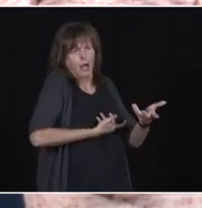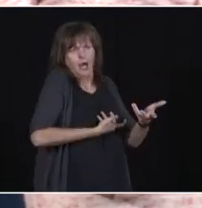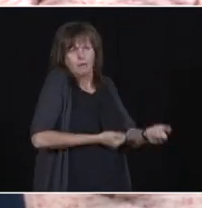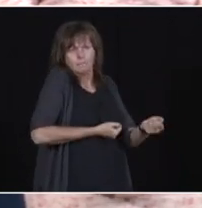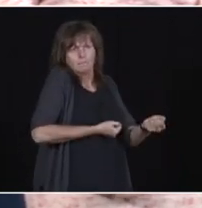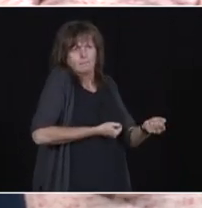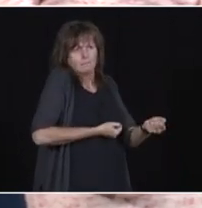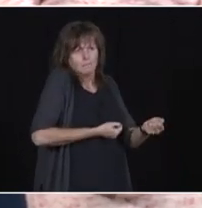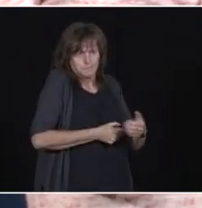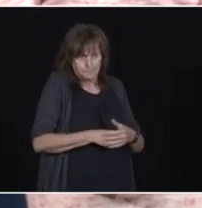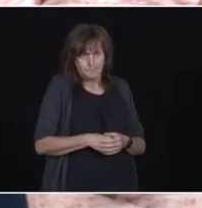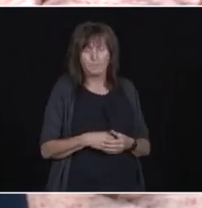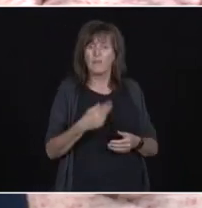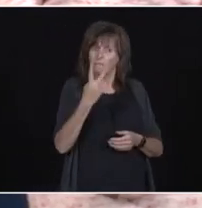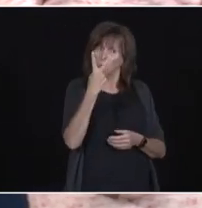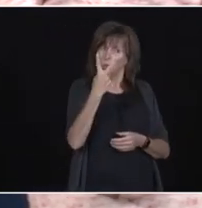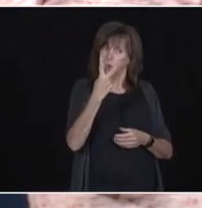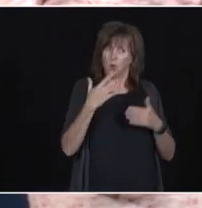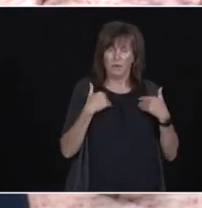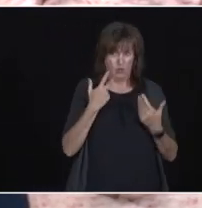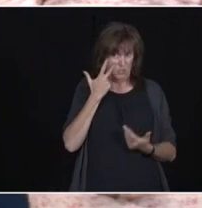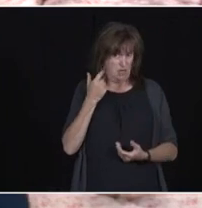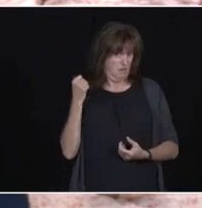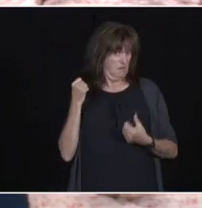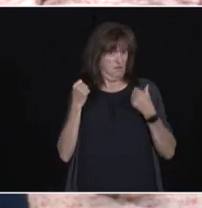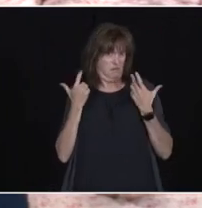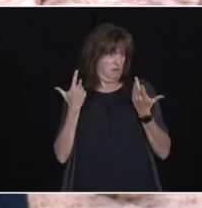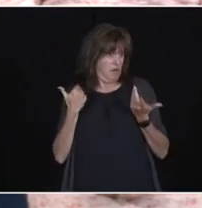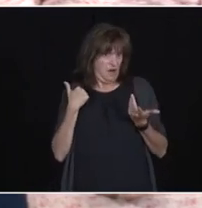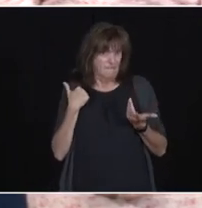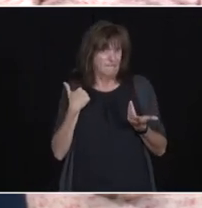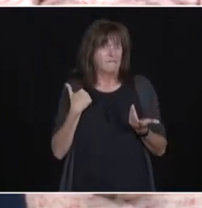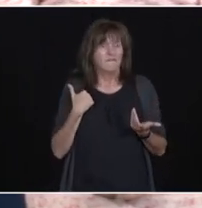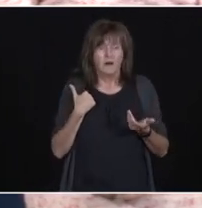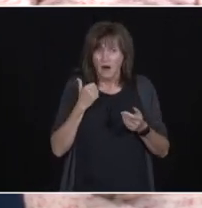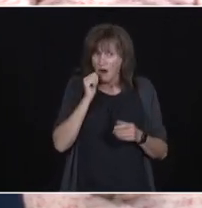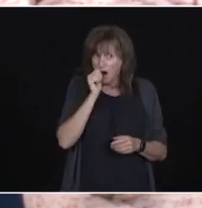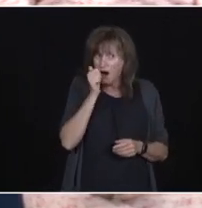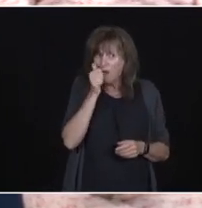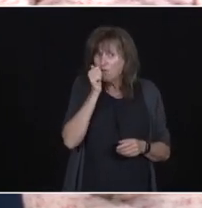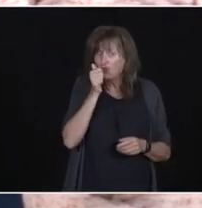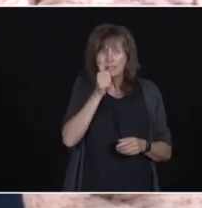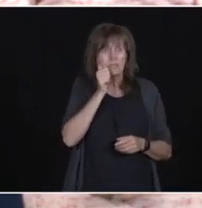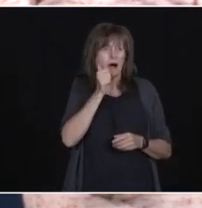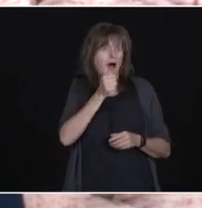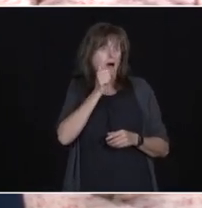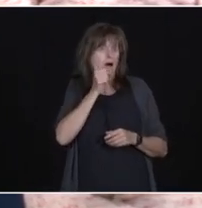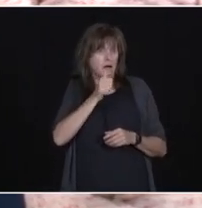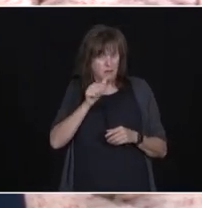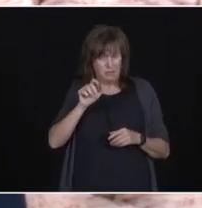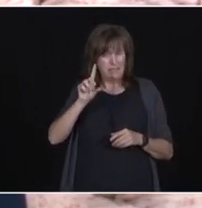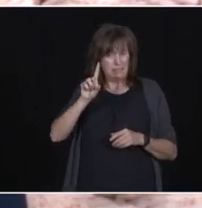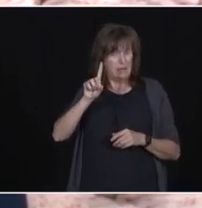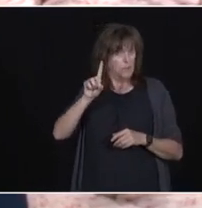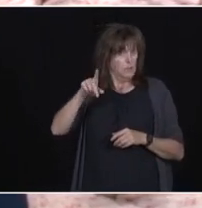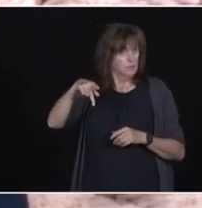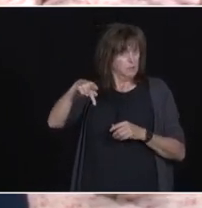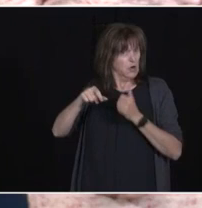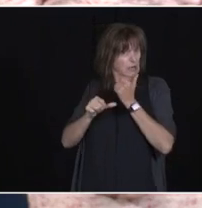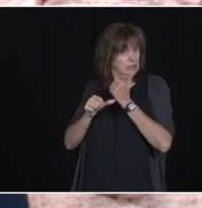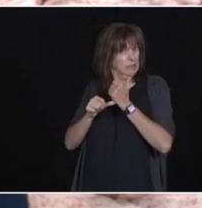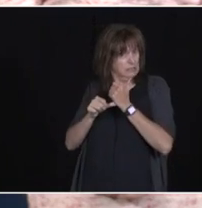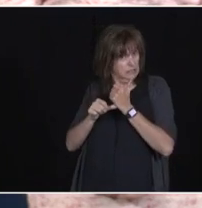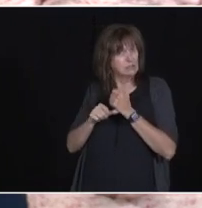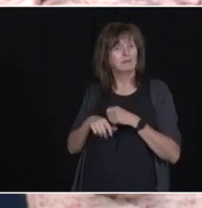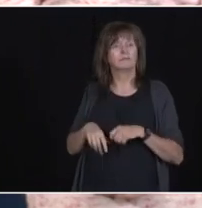One that's here every day, my great deputy premier, and Dr. Fullerton, that has 30 years as